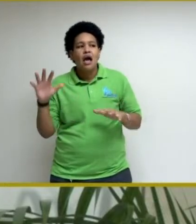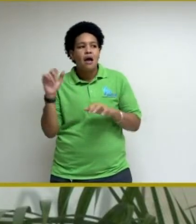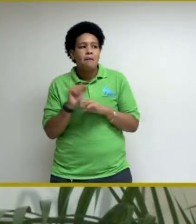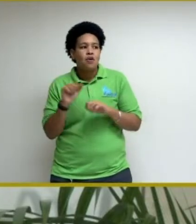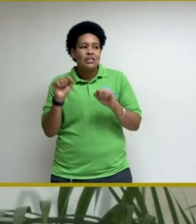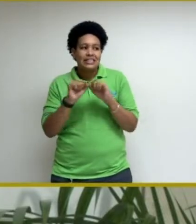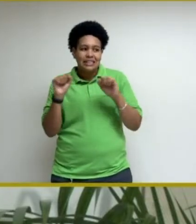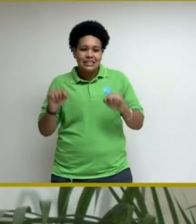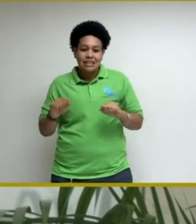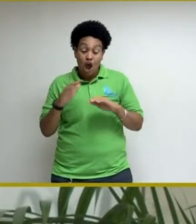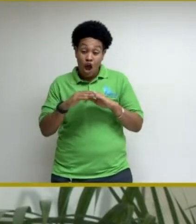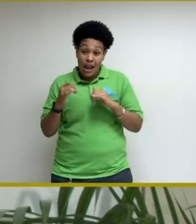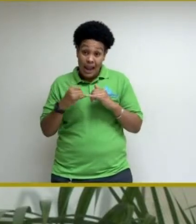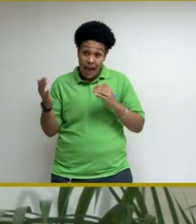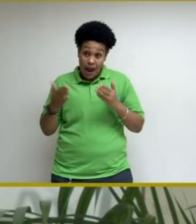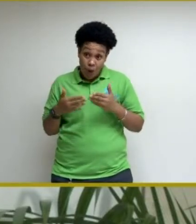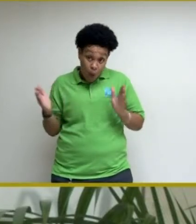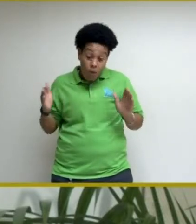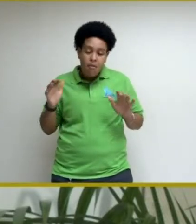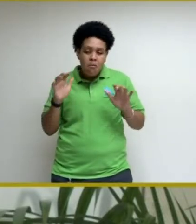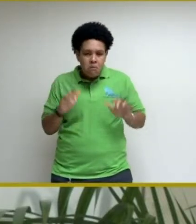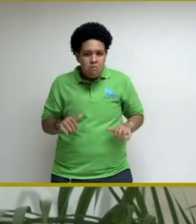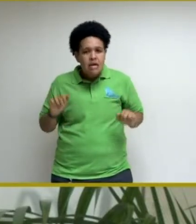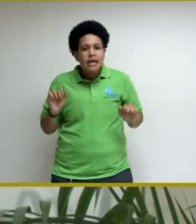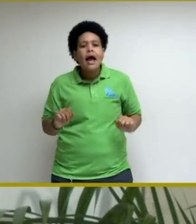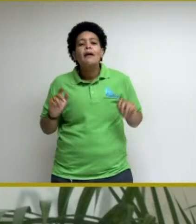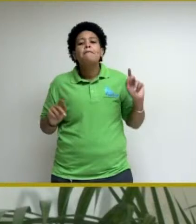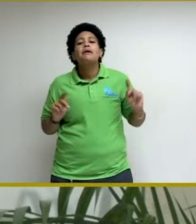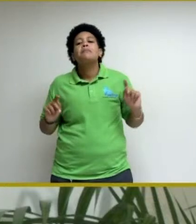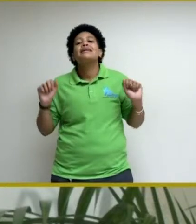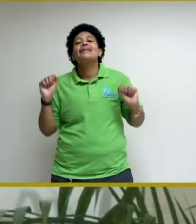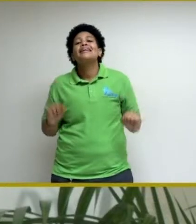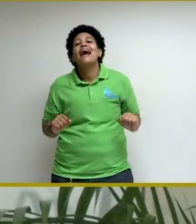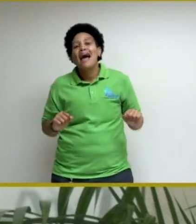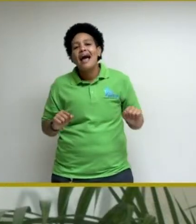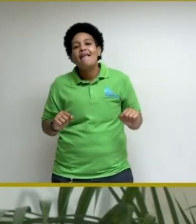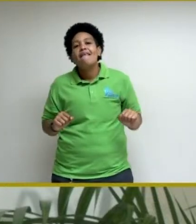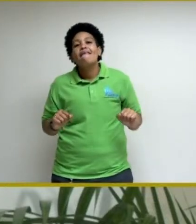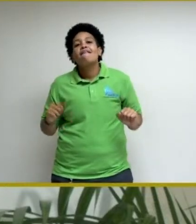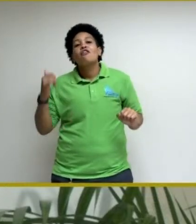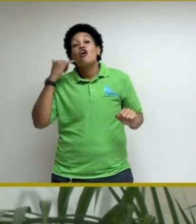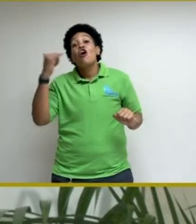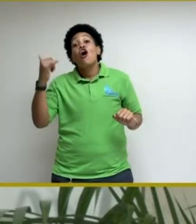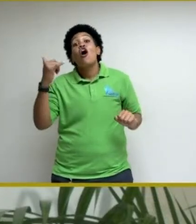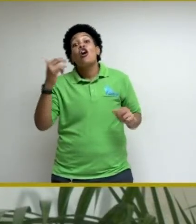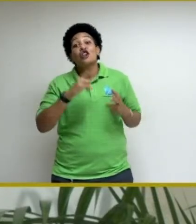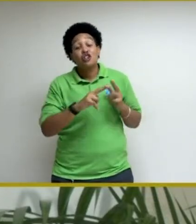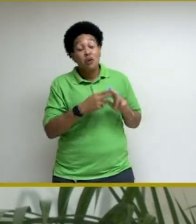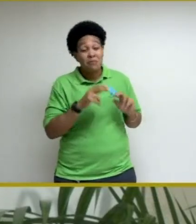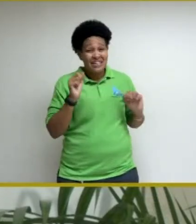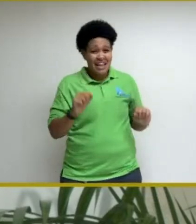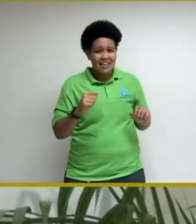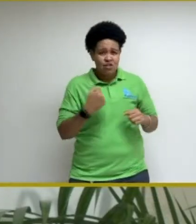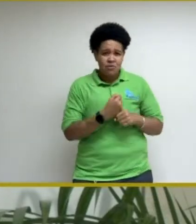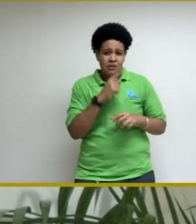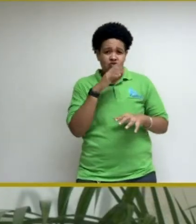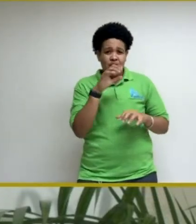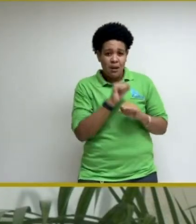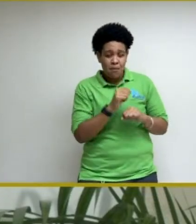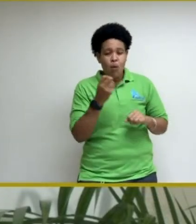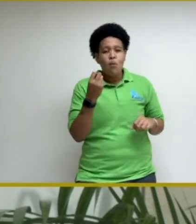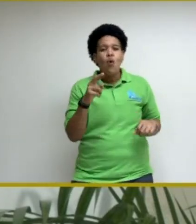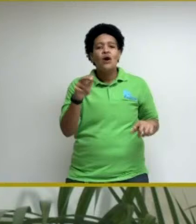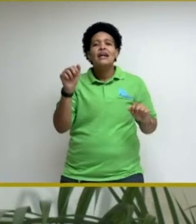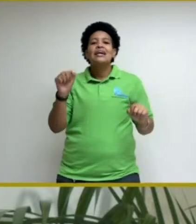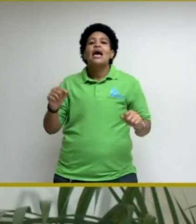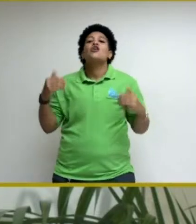appointment system is open. Persons can call the hotline to make an appointment, or